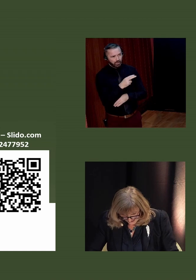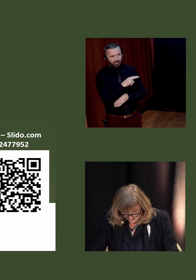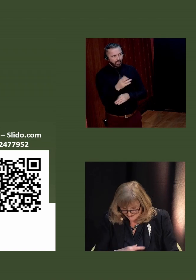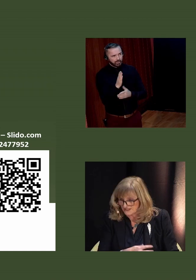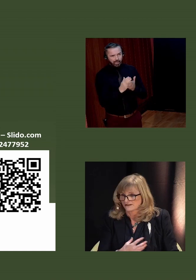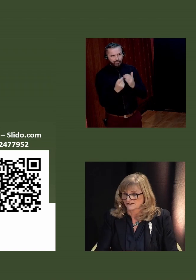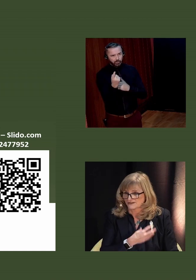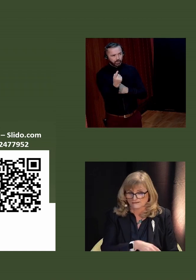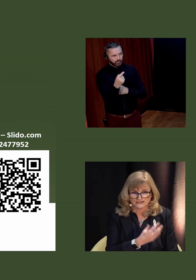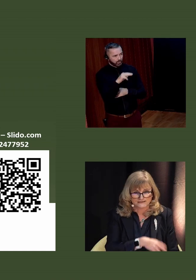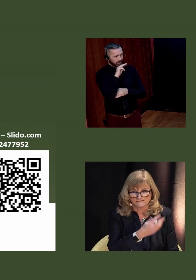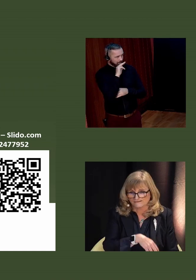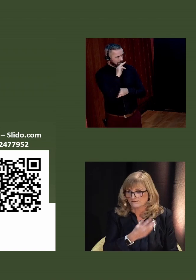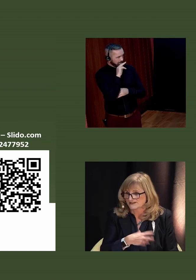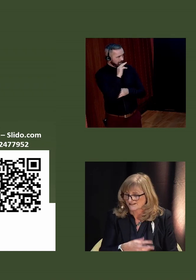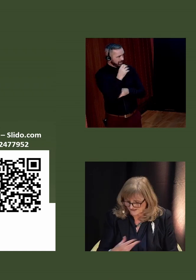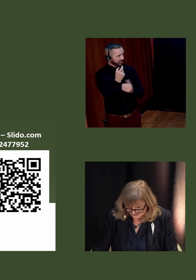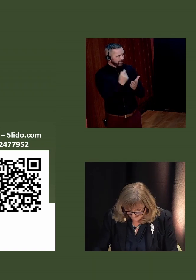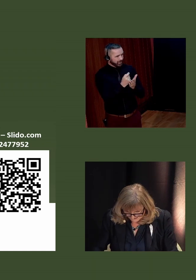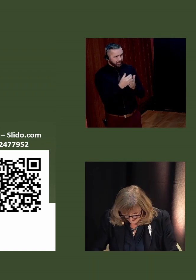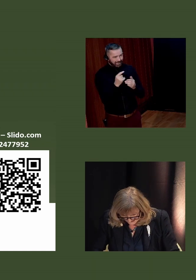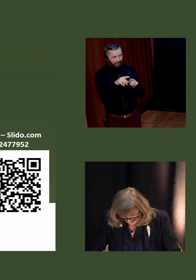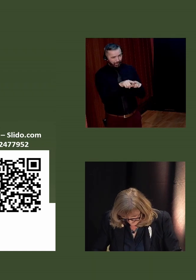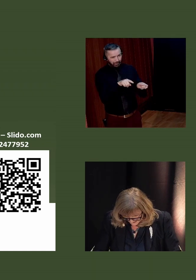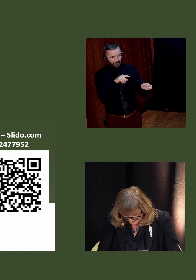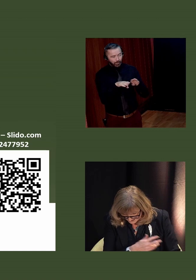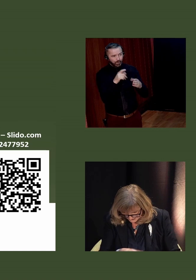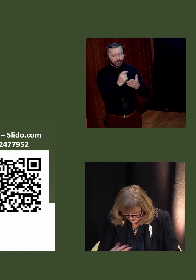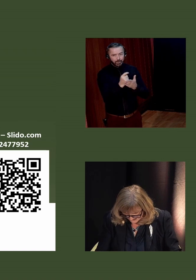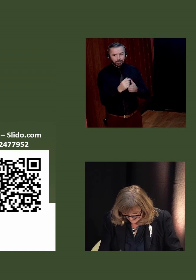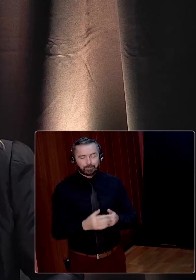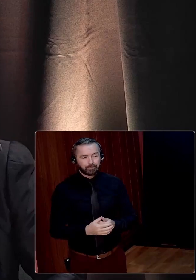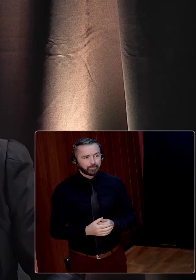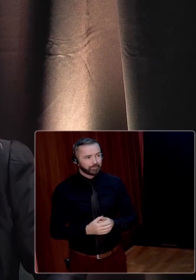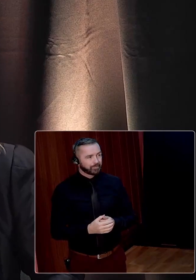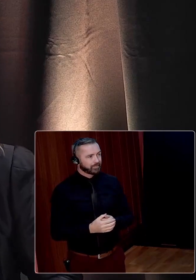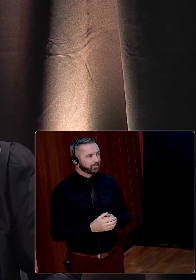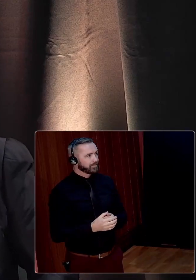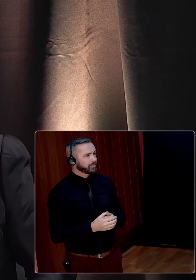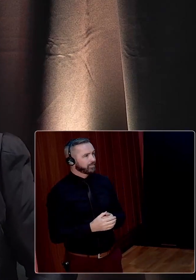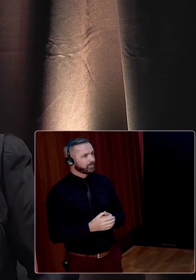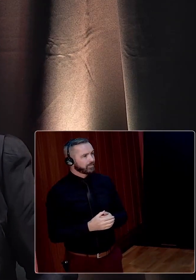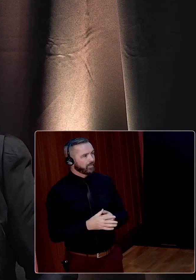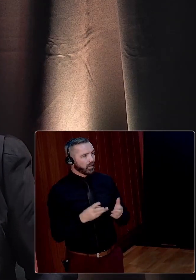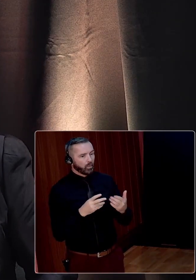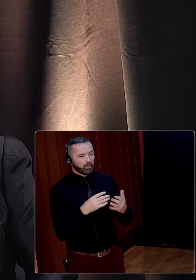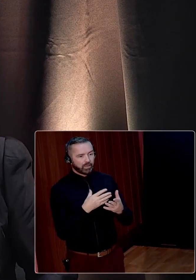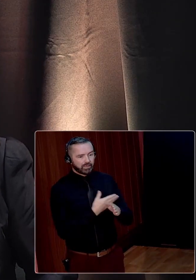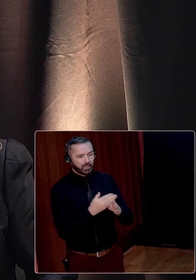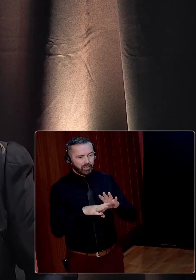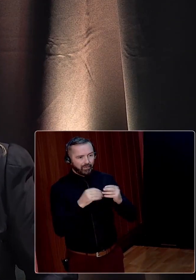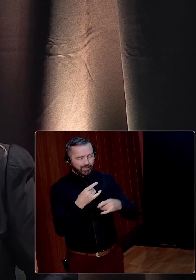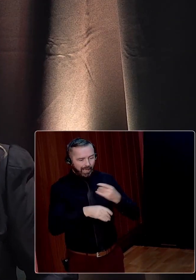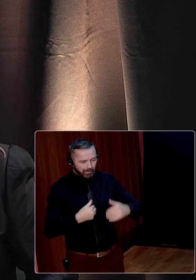instead of 1:30. So that's just because we're a little bit behind on time when we started with everything going on this